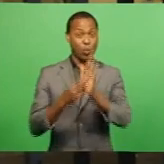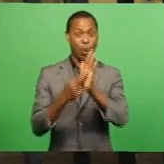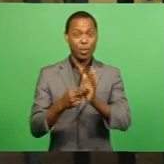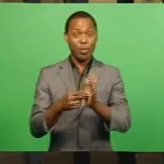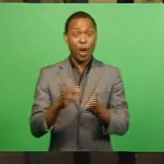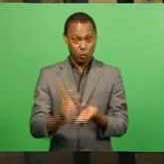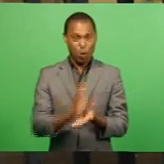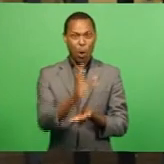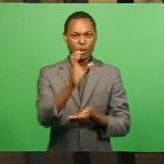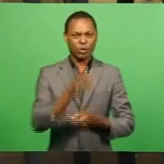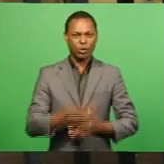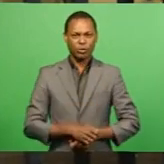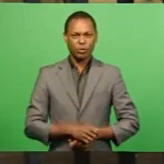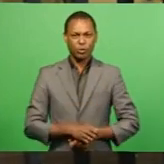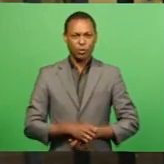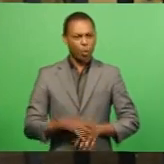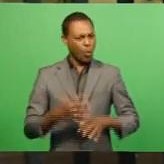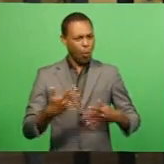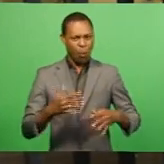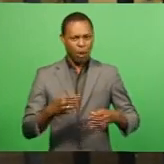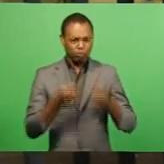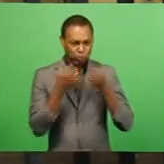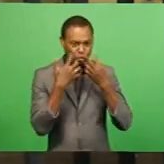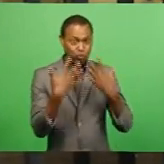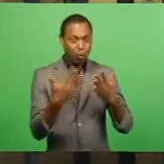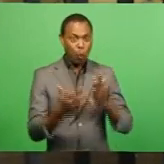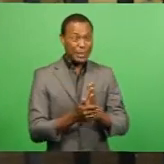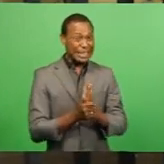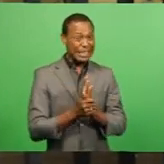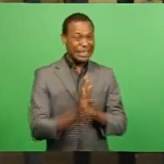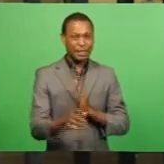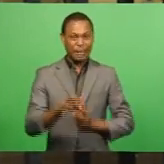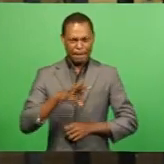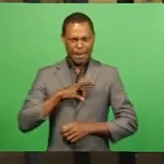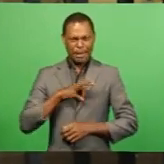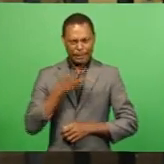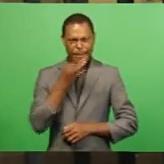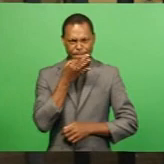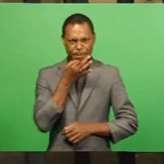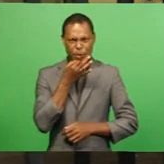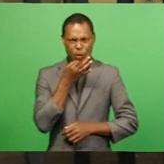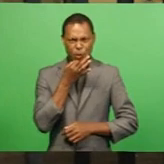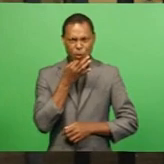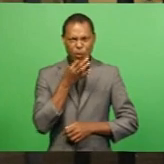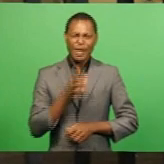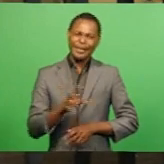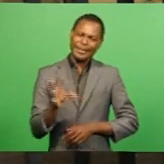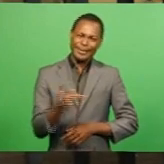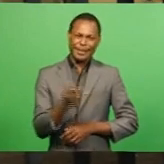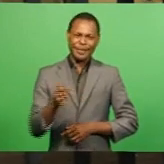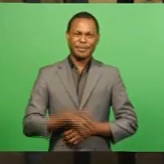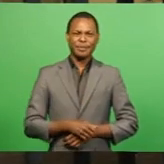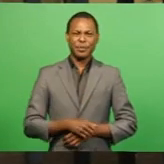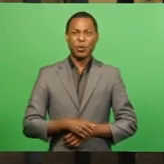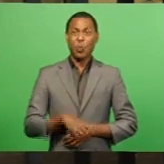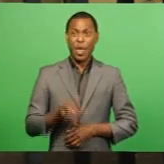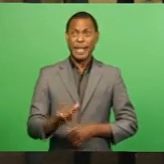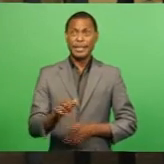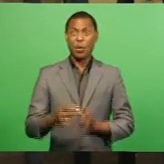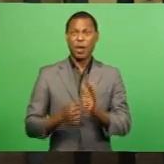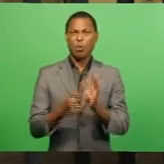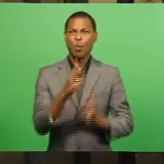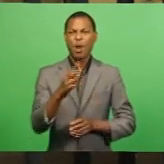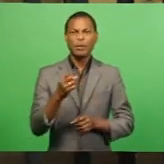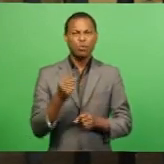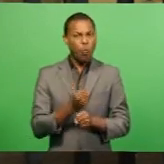performance displayed by these 2 teams as they secured a few medals into their bag. Yasawa North managed to claim 1 gold